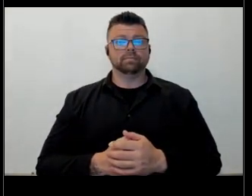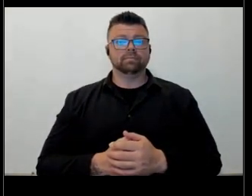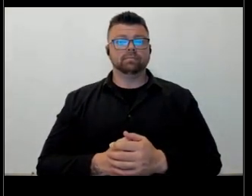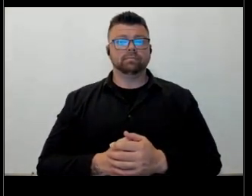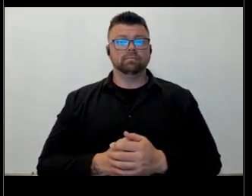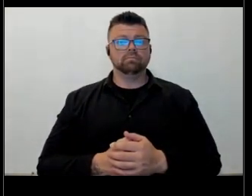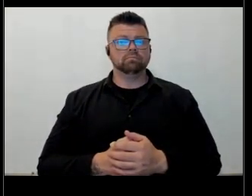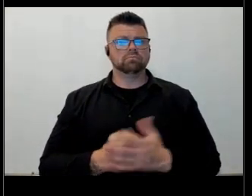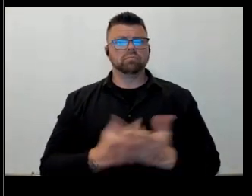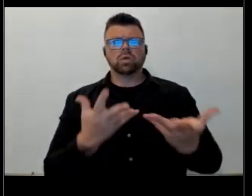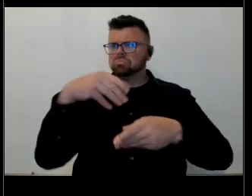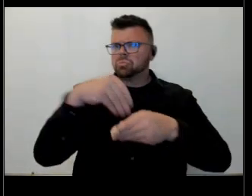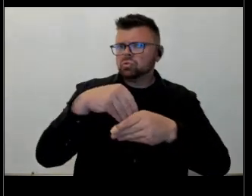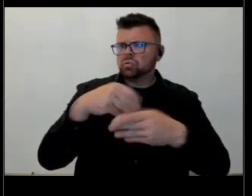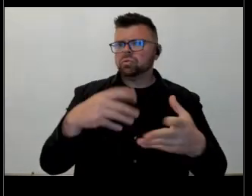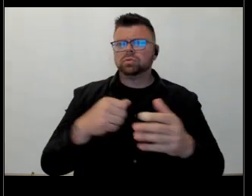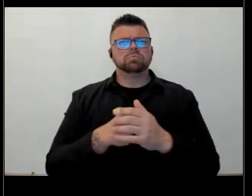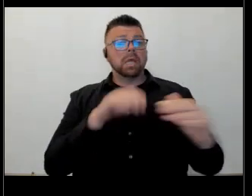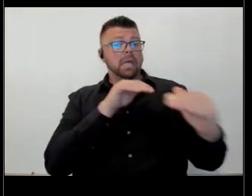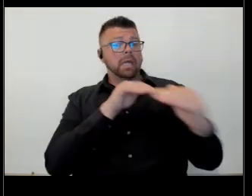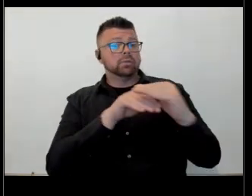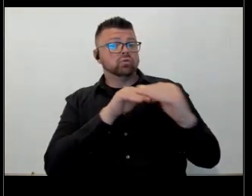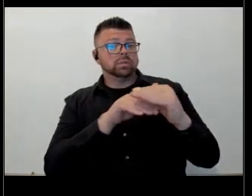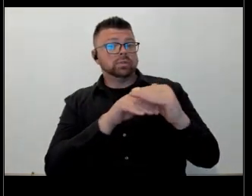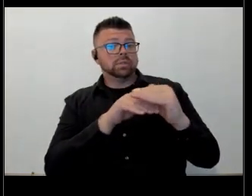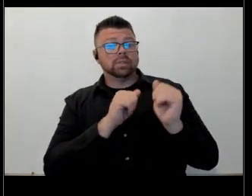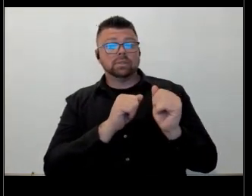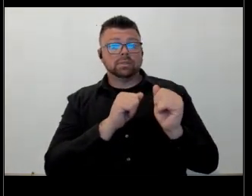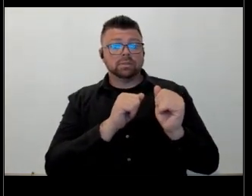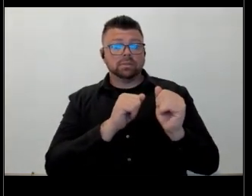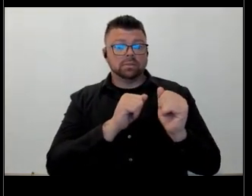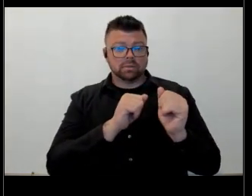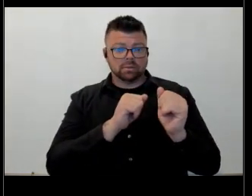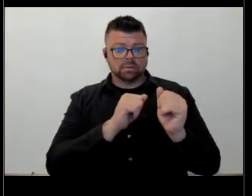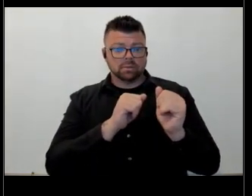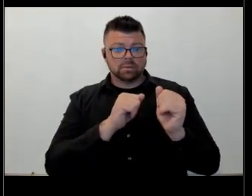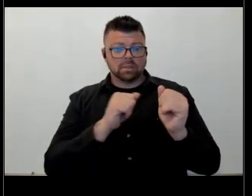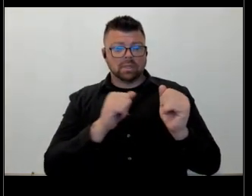What's covered? Entrances and routes.